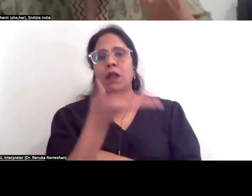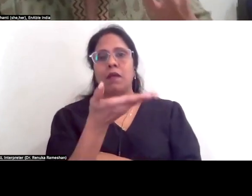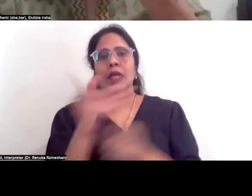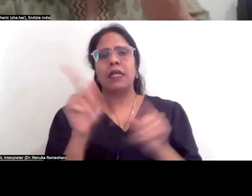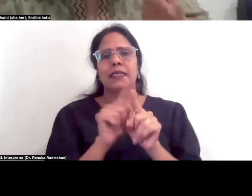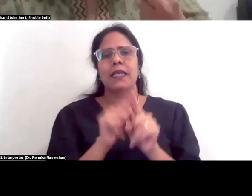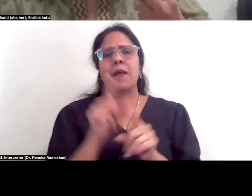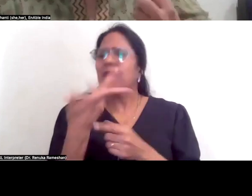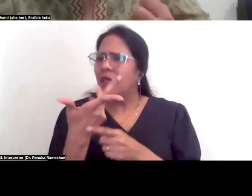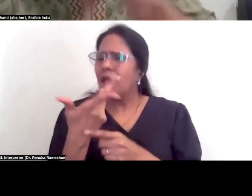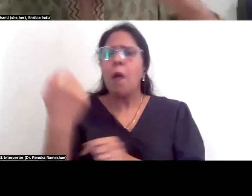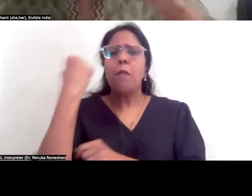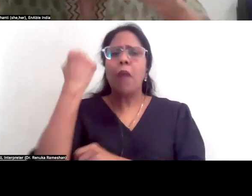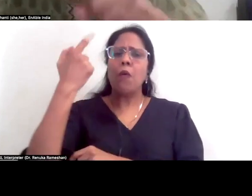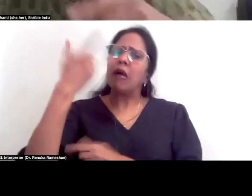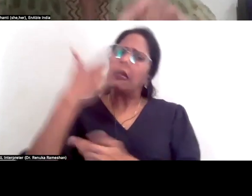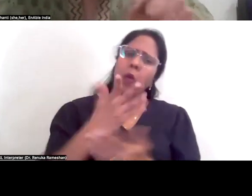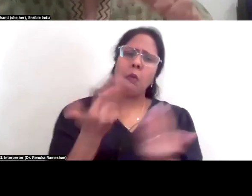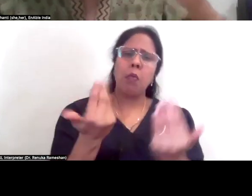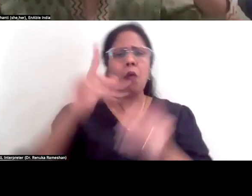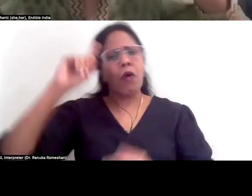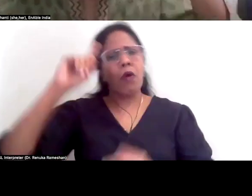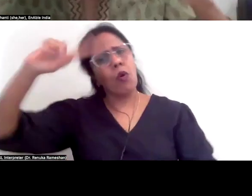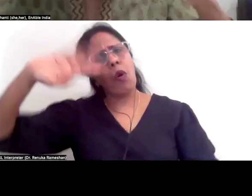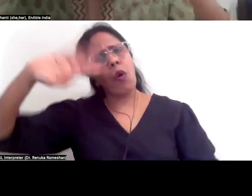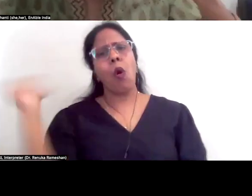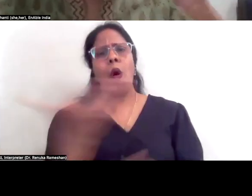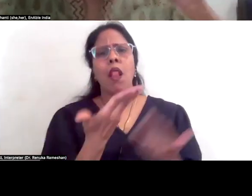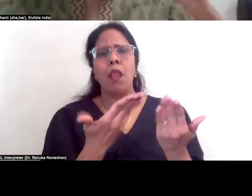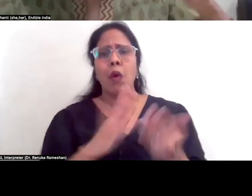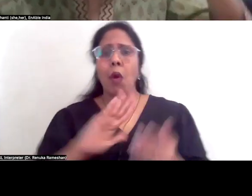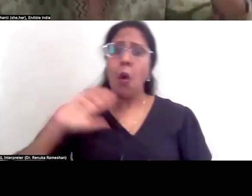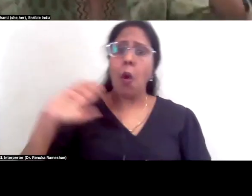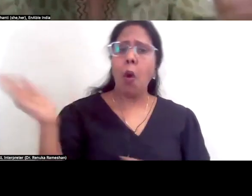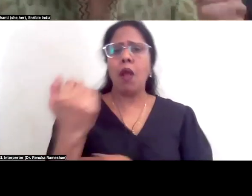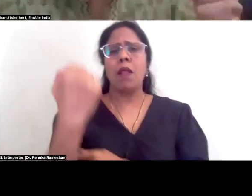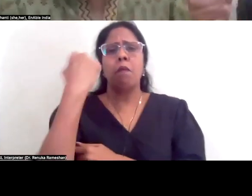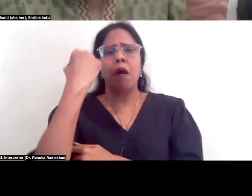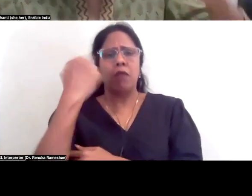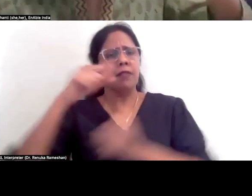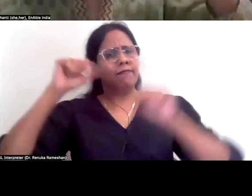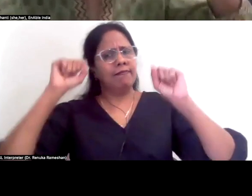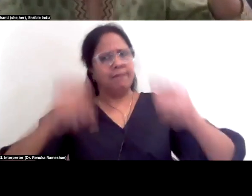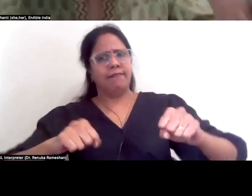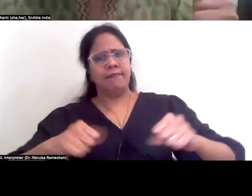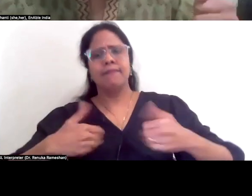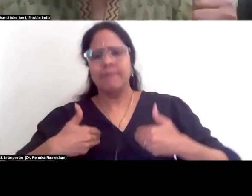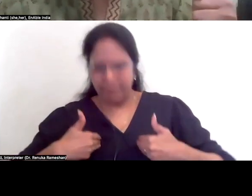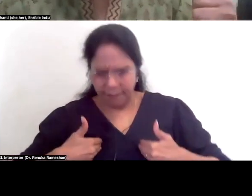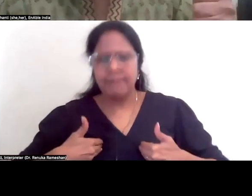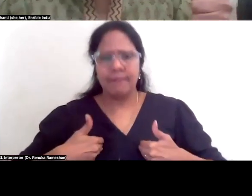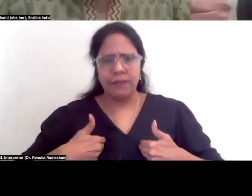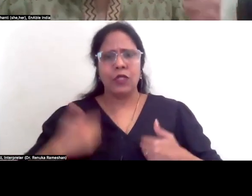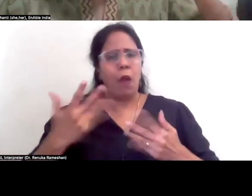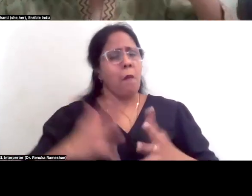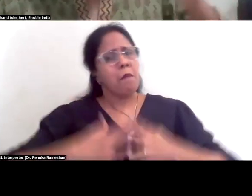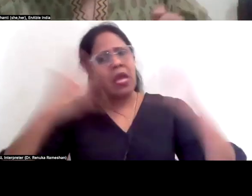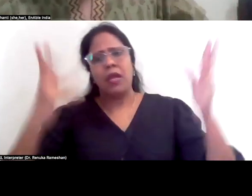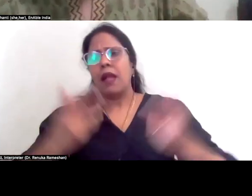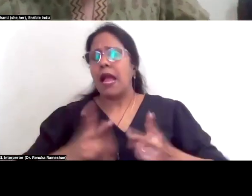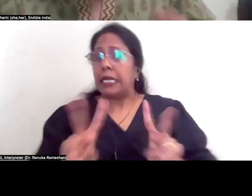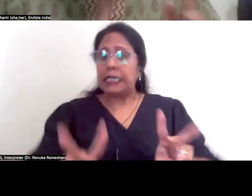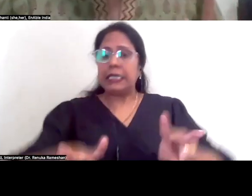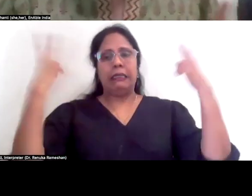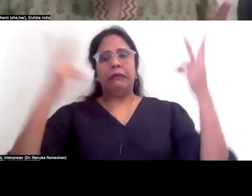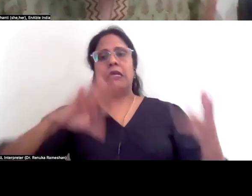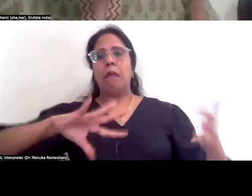is potentially for all, each one of us in this call should feel good about this, that yes, we can make a bigger difference. We